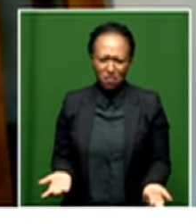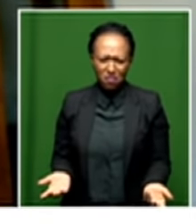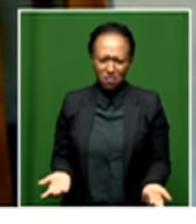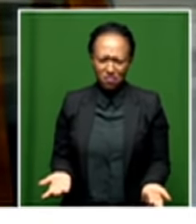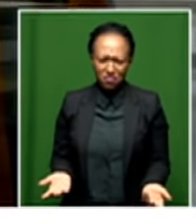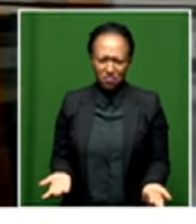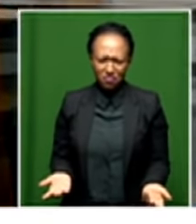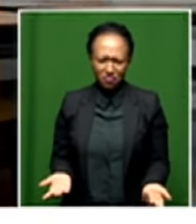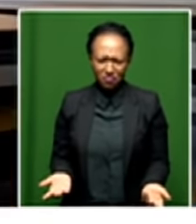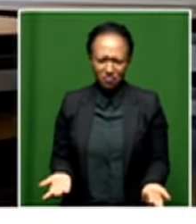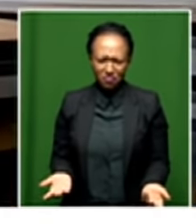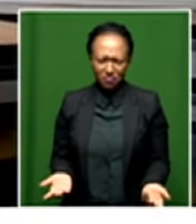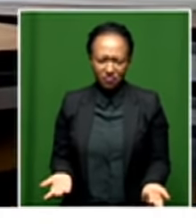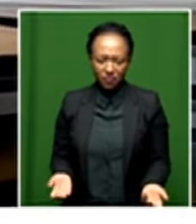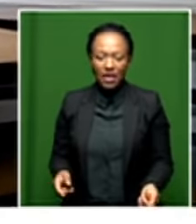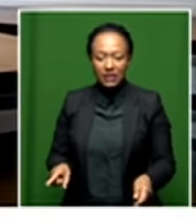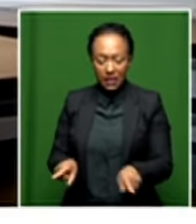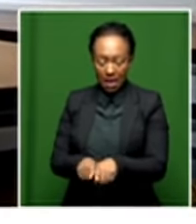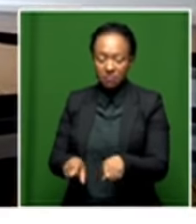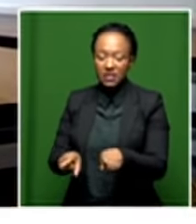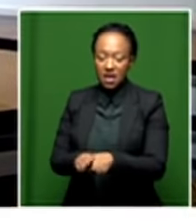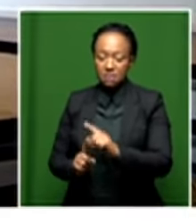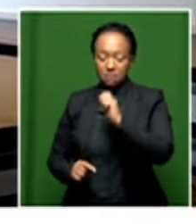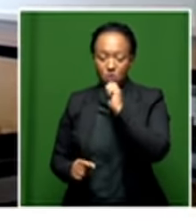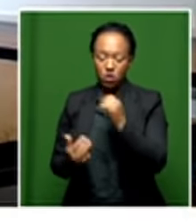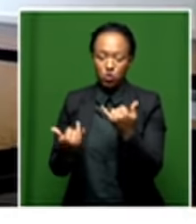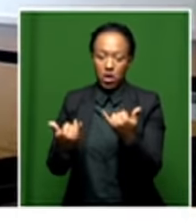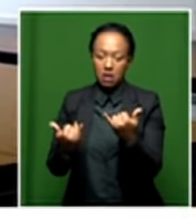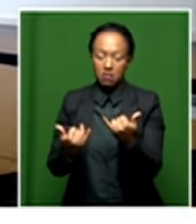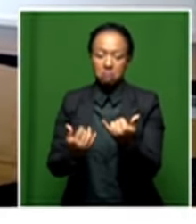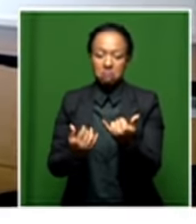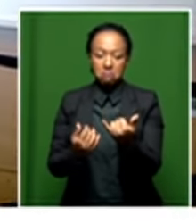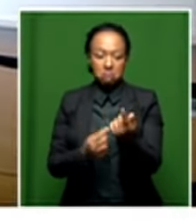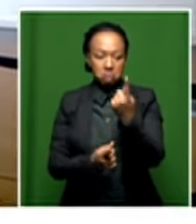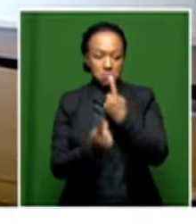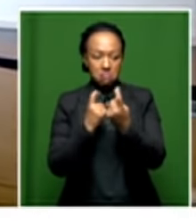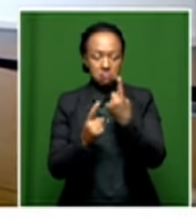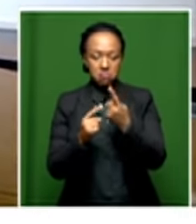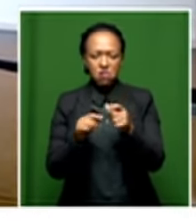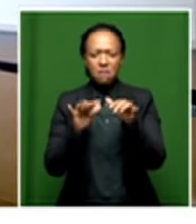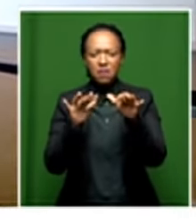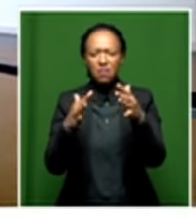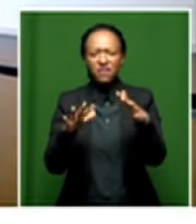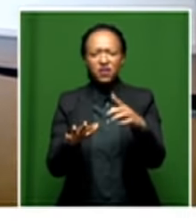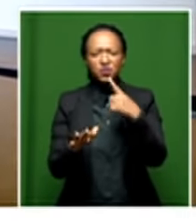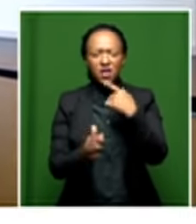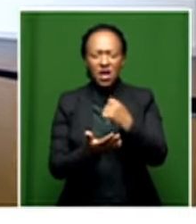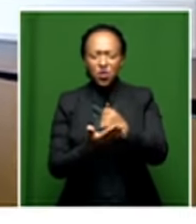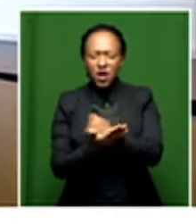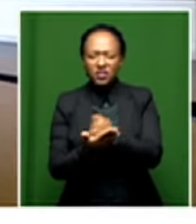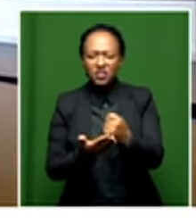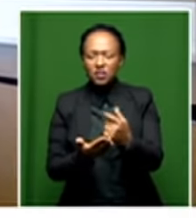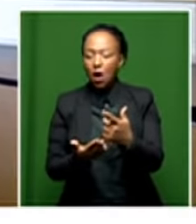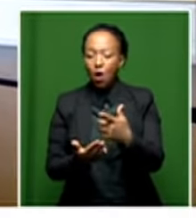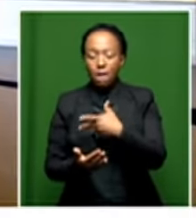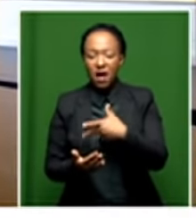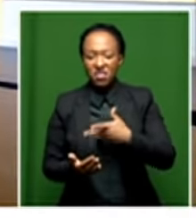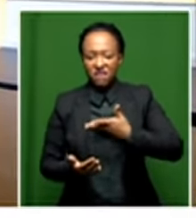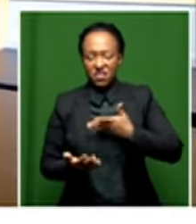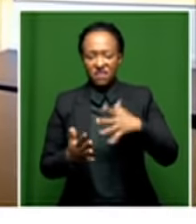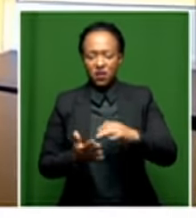been receiving very similar inquiries this morning from people saying, you know, I registered, my parents have registered, but we've